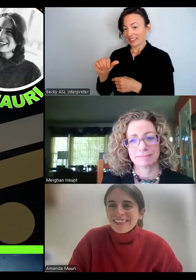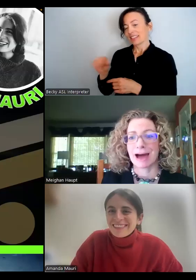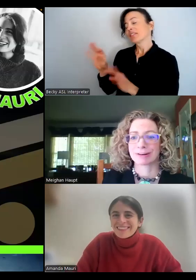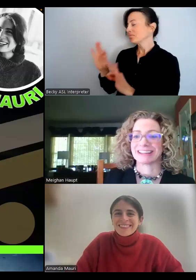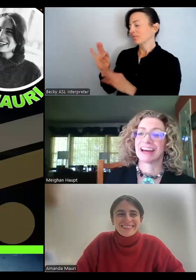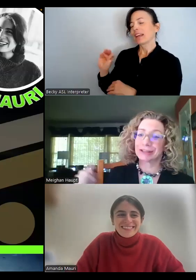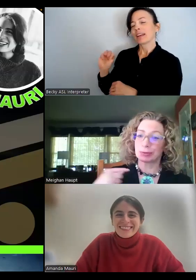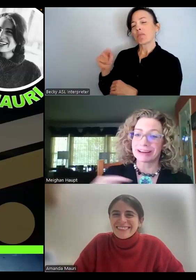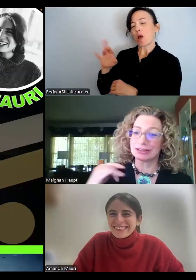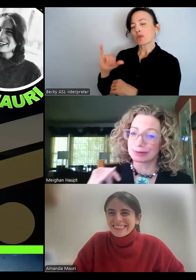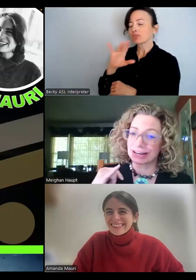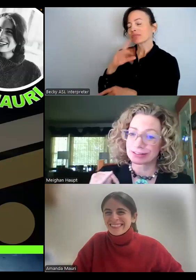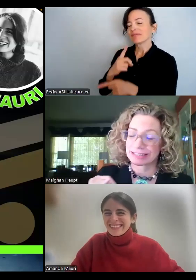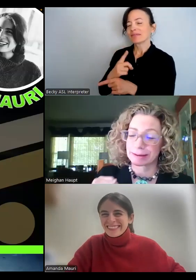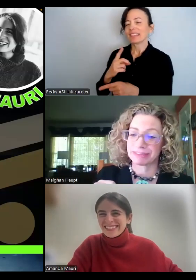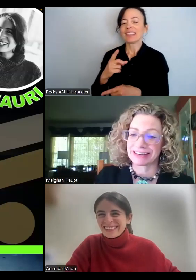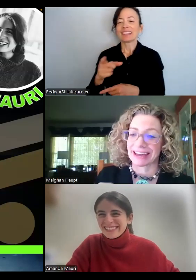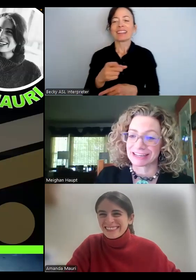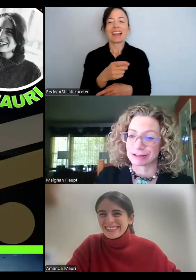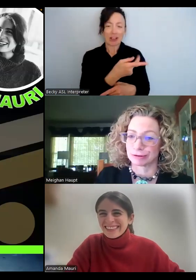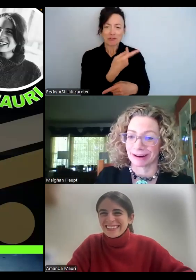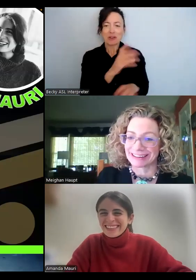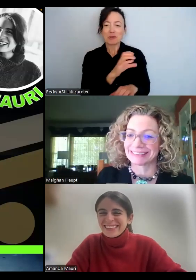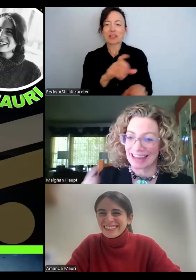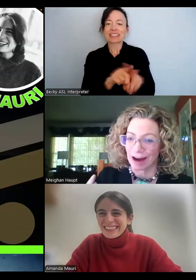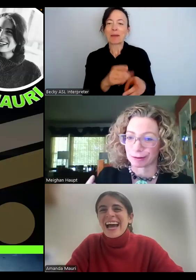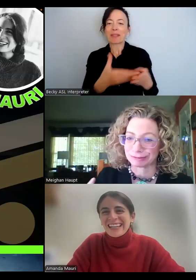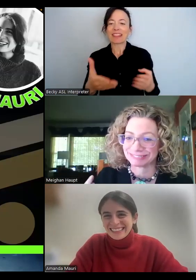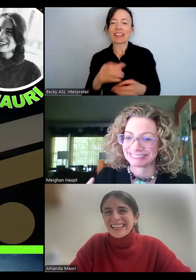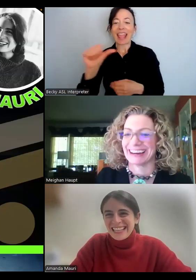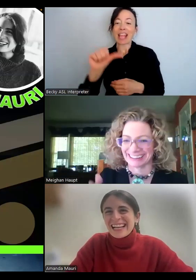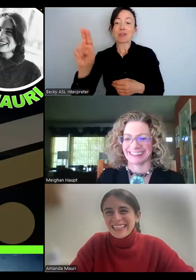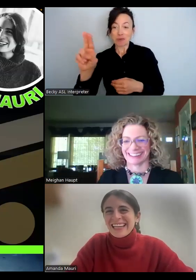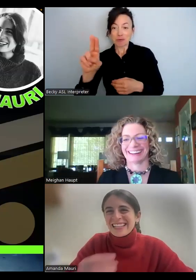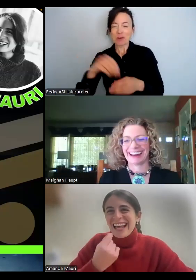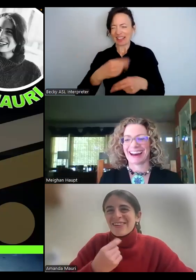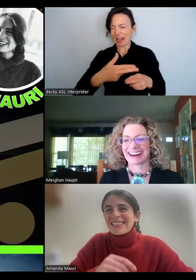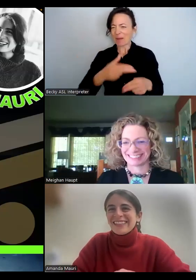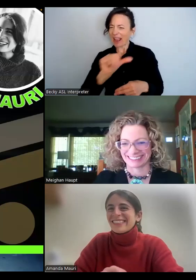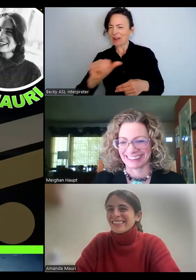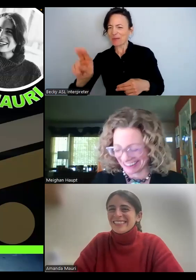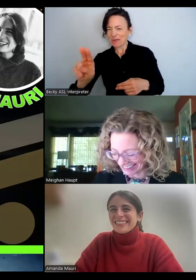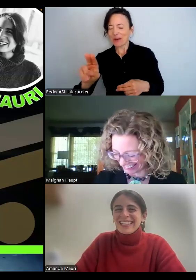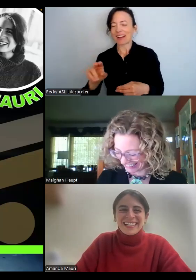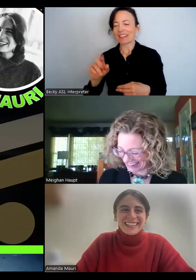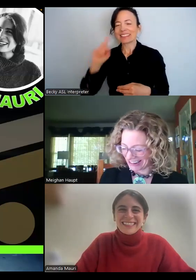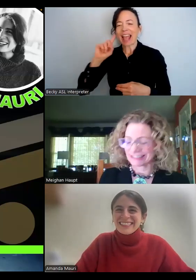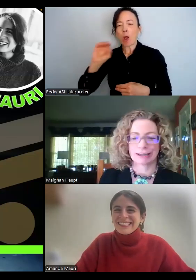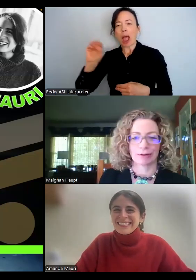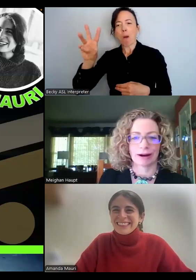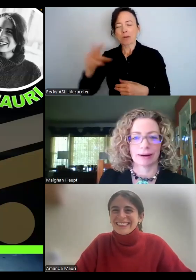that's great. Maui. You know what? You and I do the same thing. AU, right? The owl. Yeah, exactly. Yes, I gotcha. I gotcha.